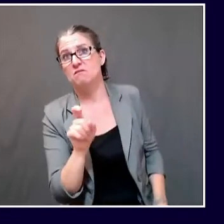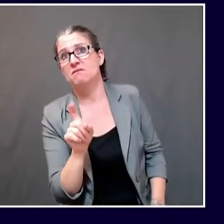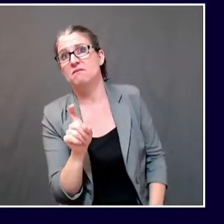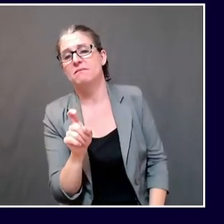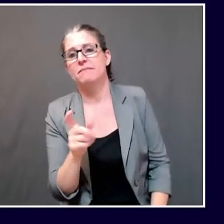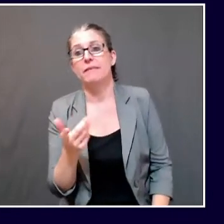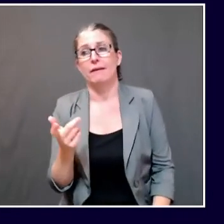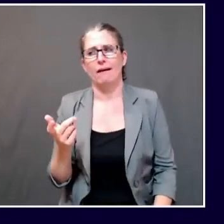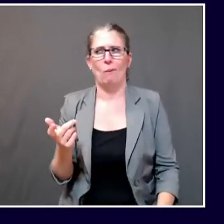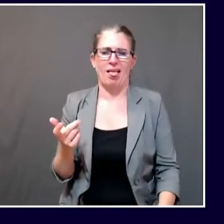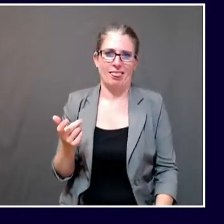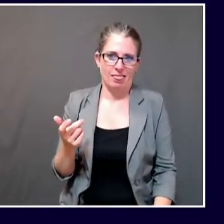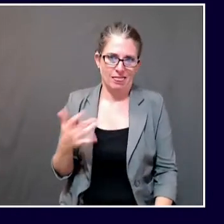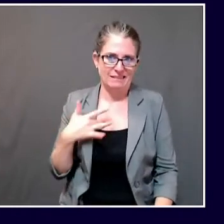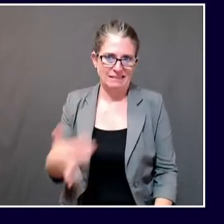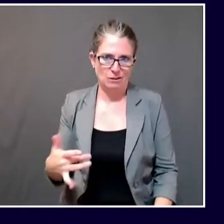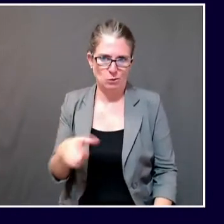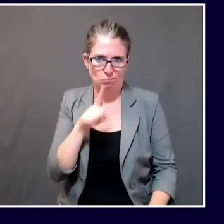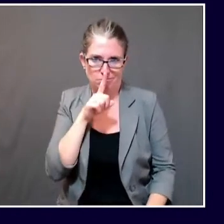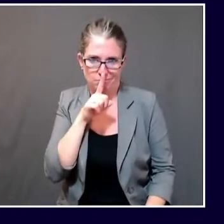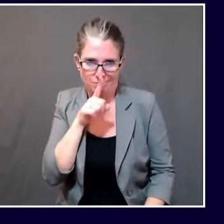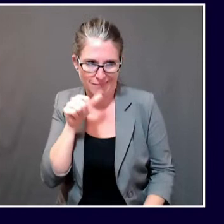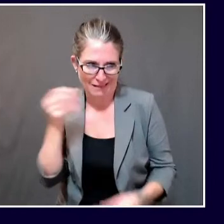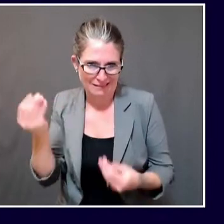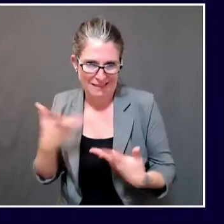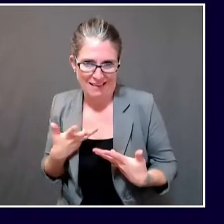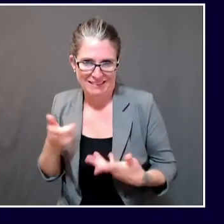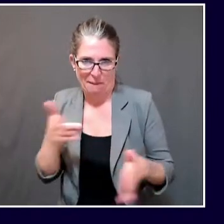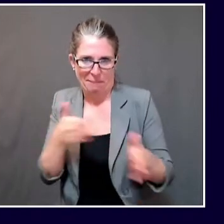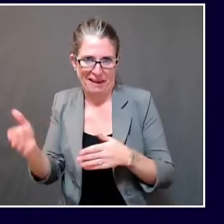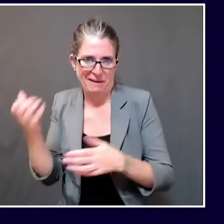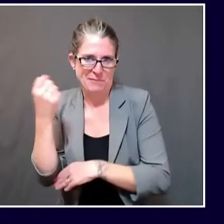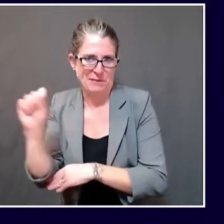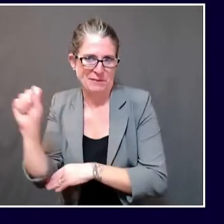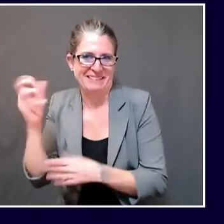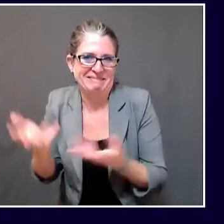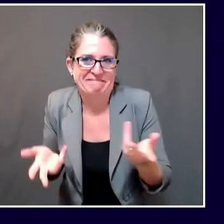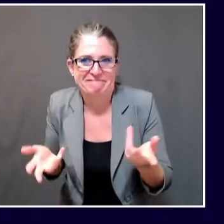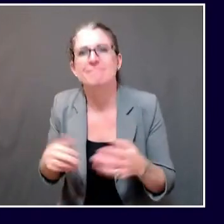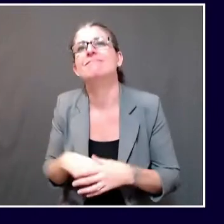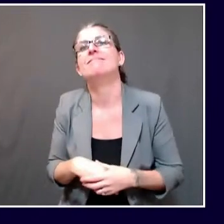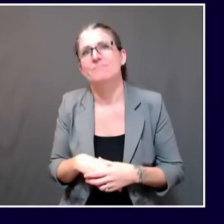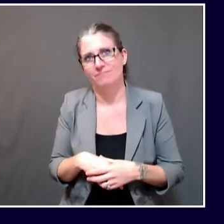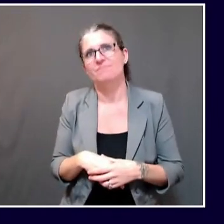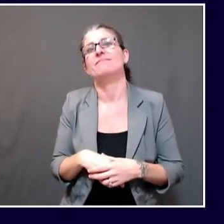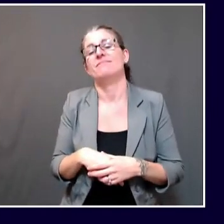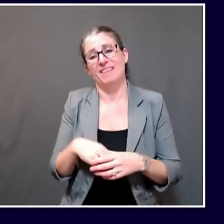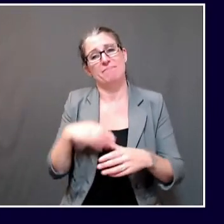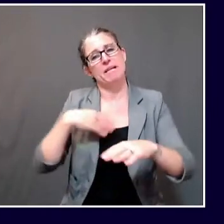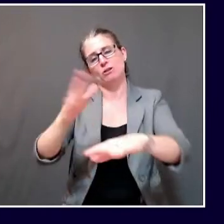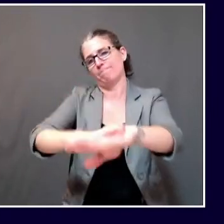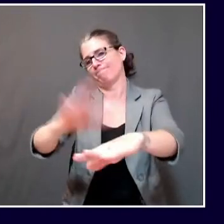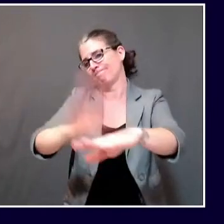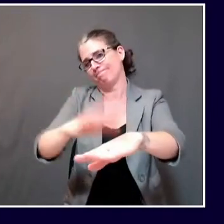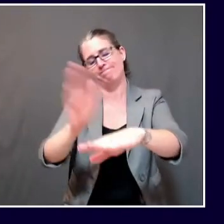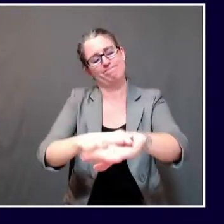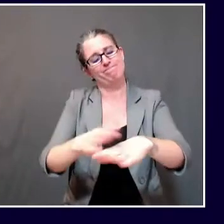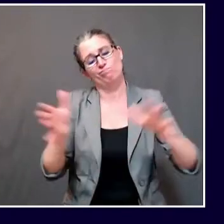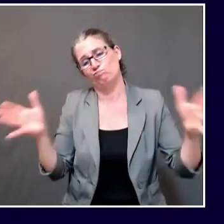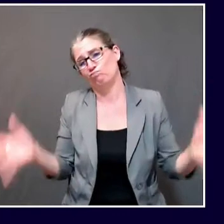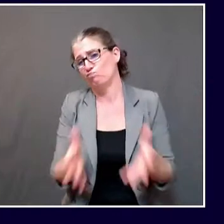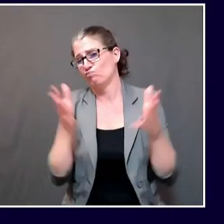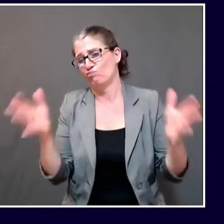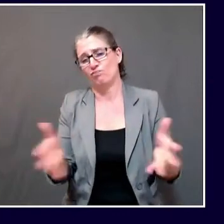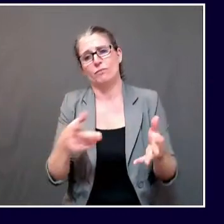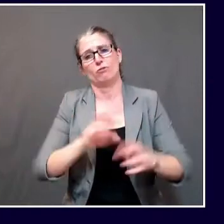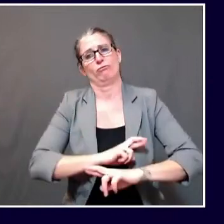you just have to be prepared to field them when they do. So, you know, the issues that we might deal with could range anywhere from confusion about what people can